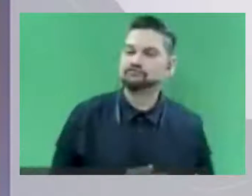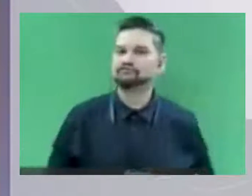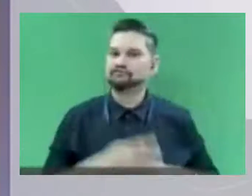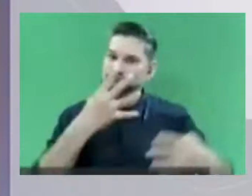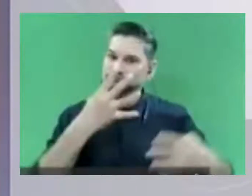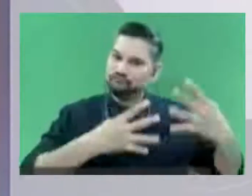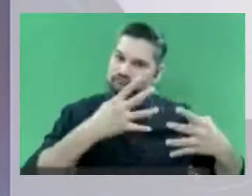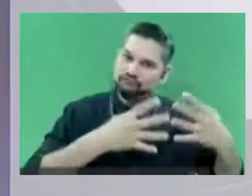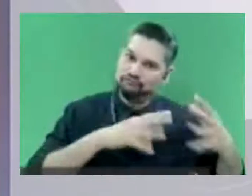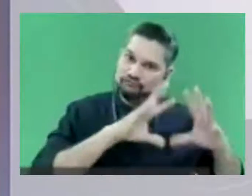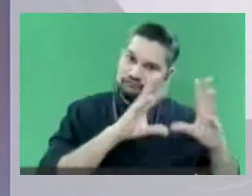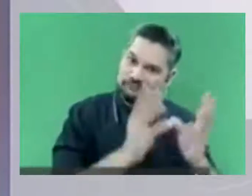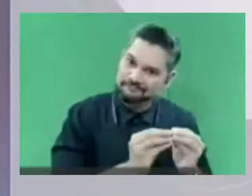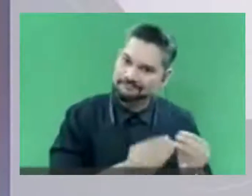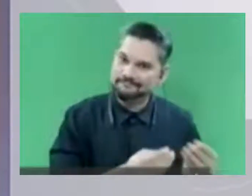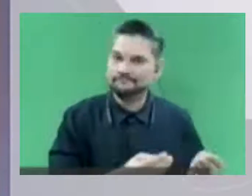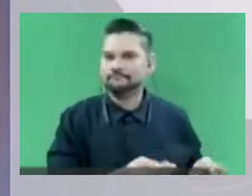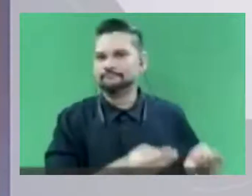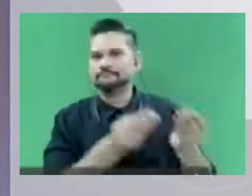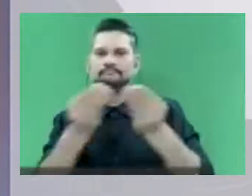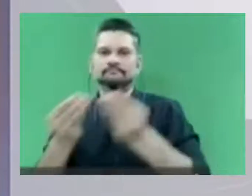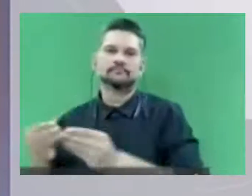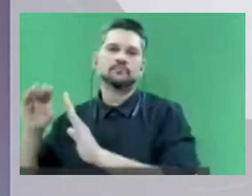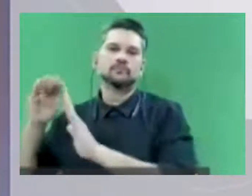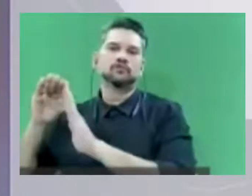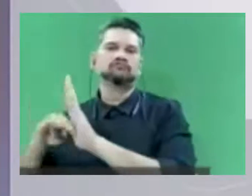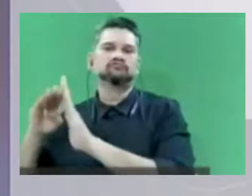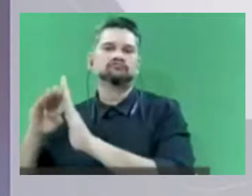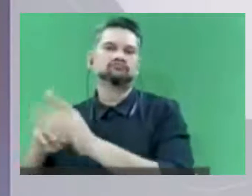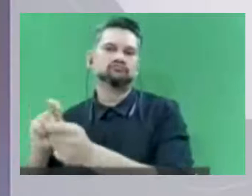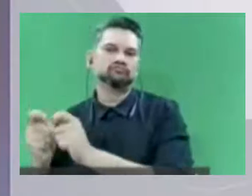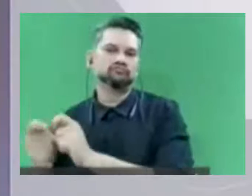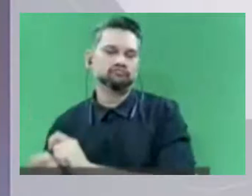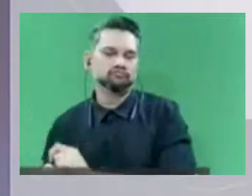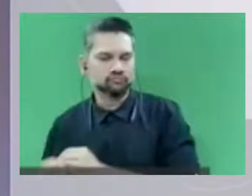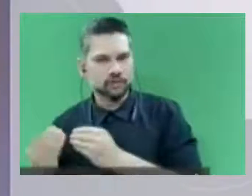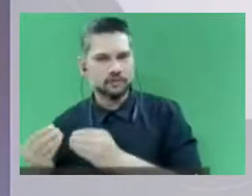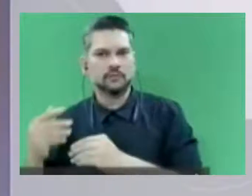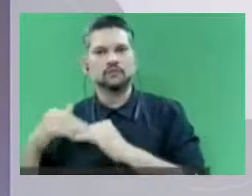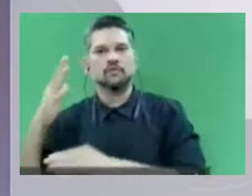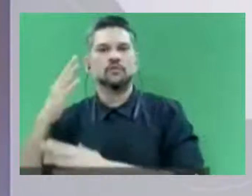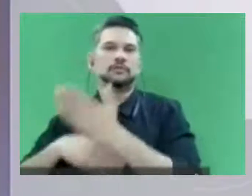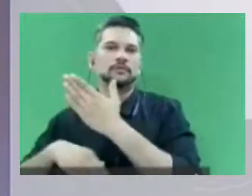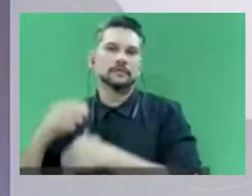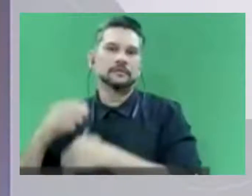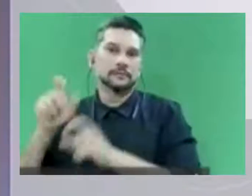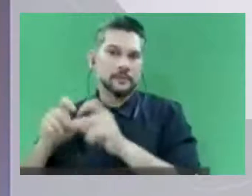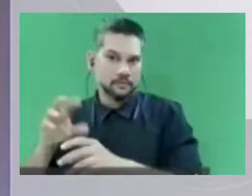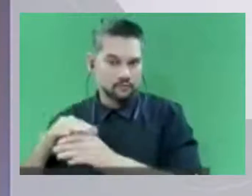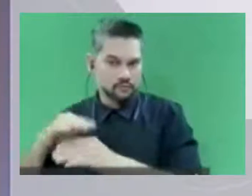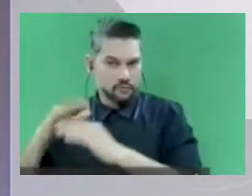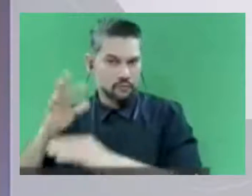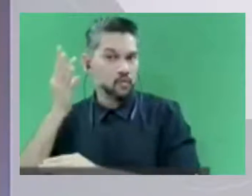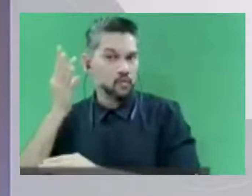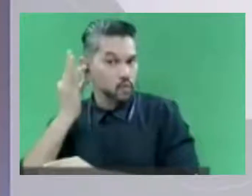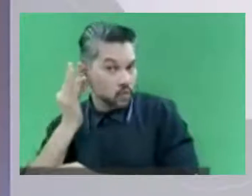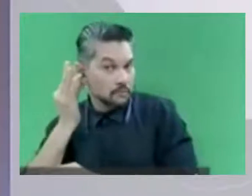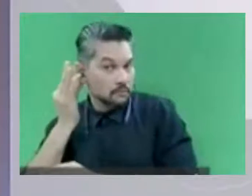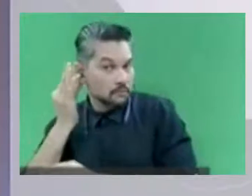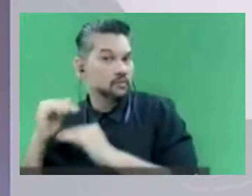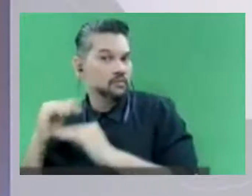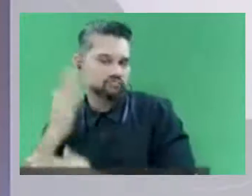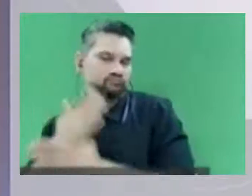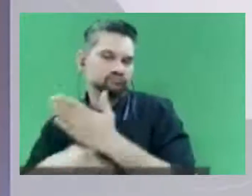that translate into policies? And a lot of that is including the persons with disability, particularly women with disabilities. So I'm just going to leave it at